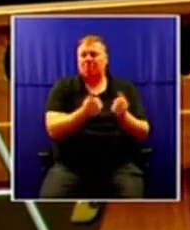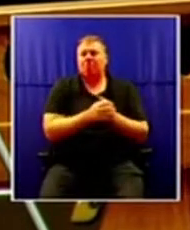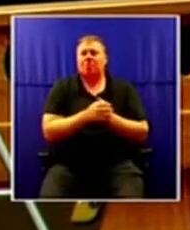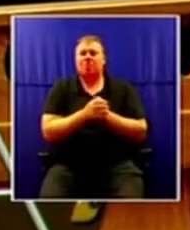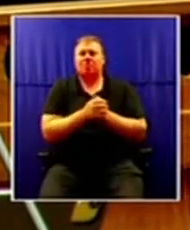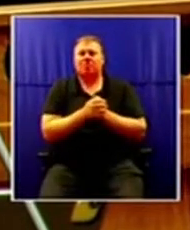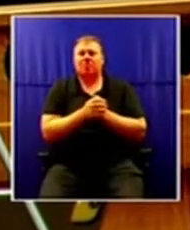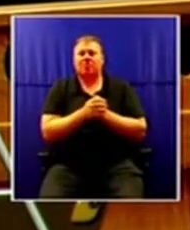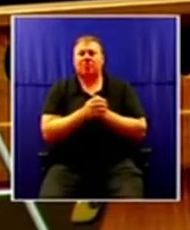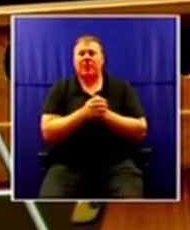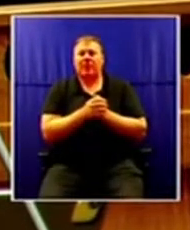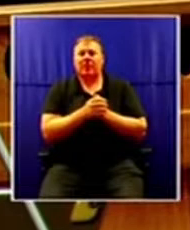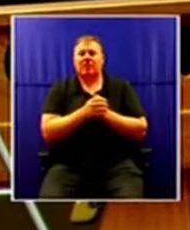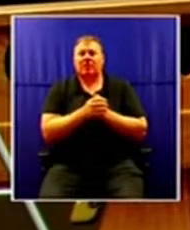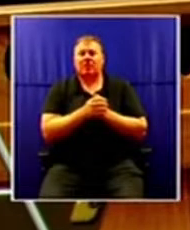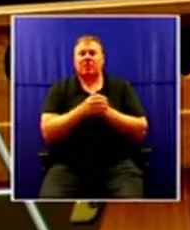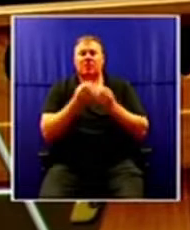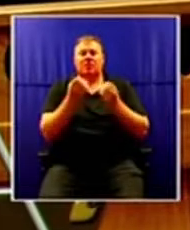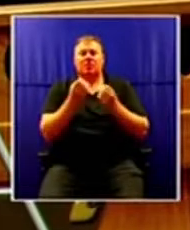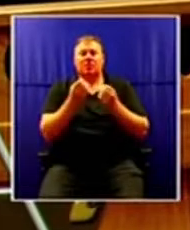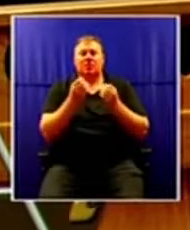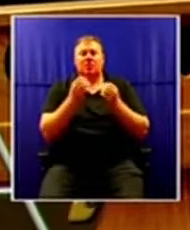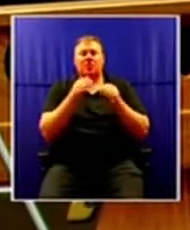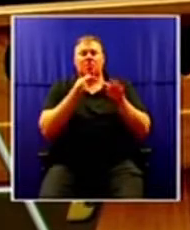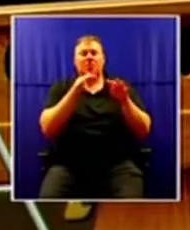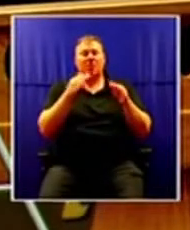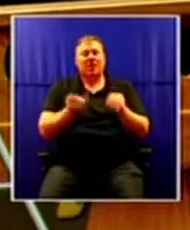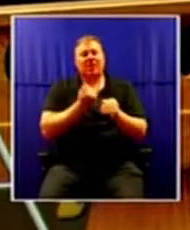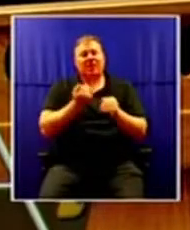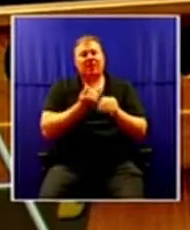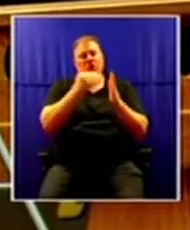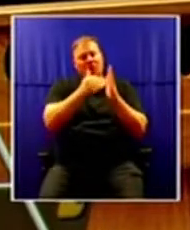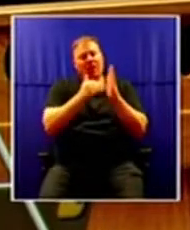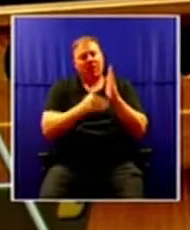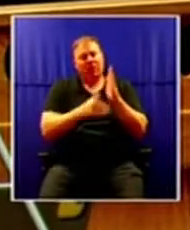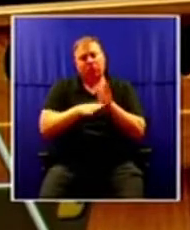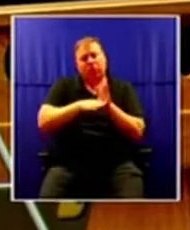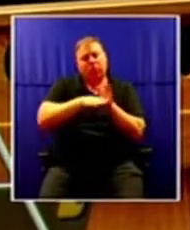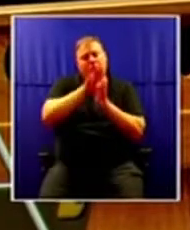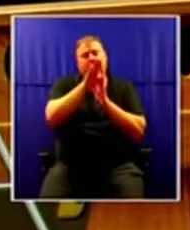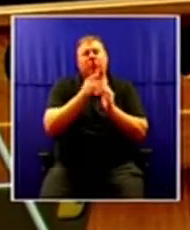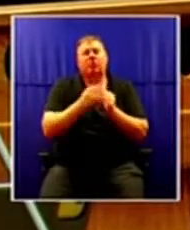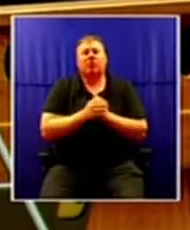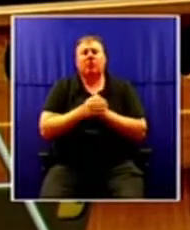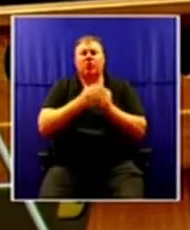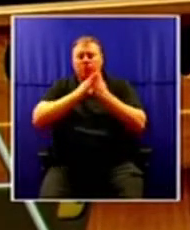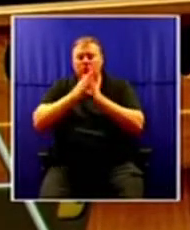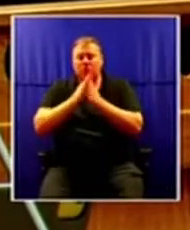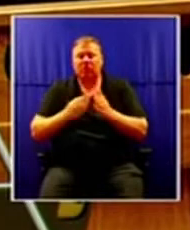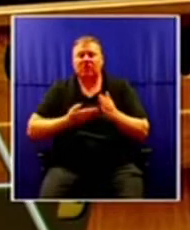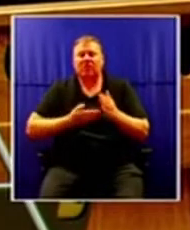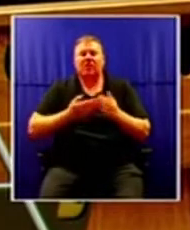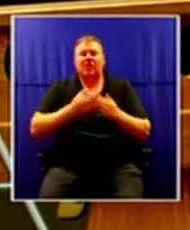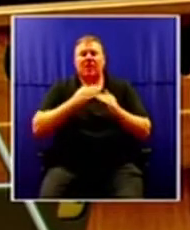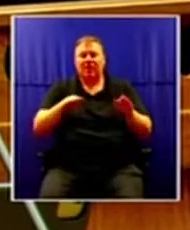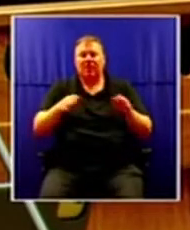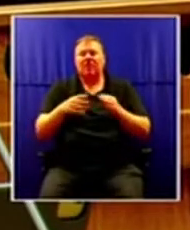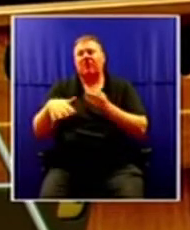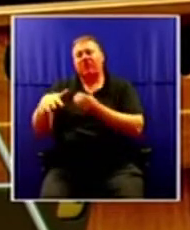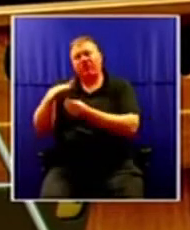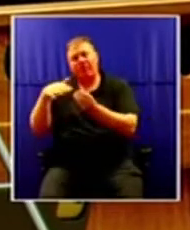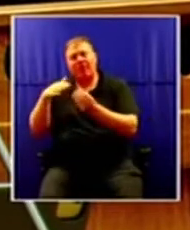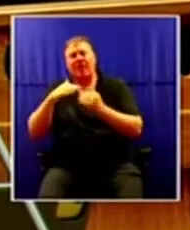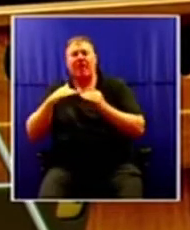own citizens at an individual level, at community level, at family level.